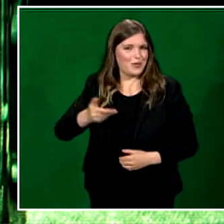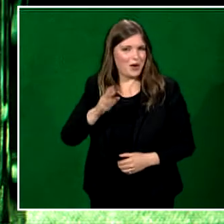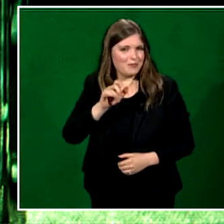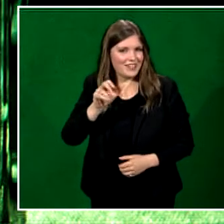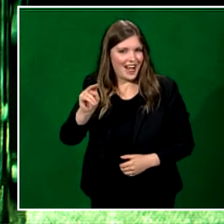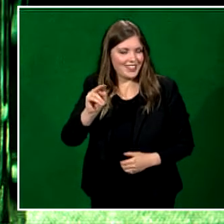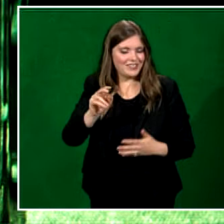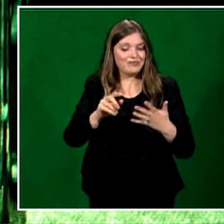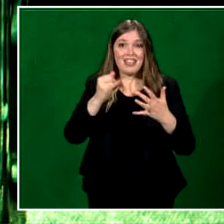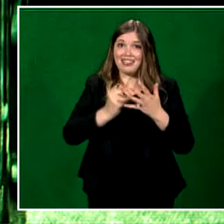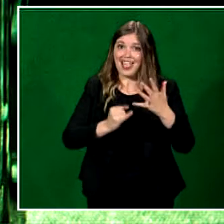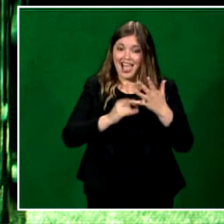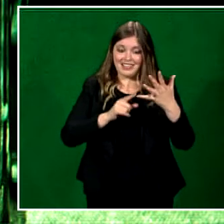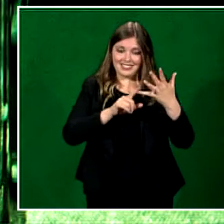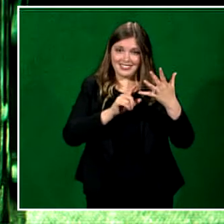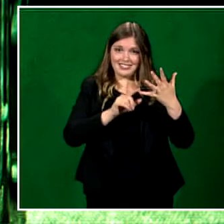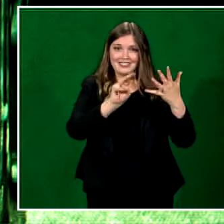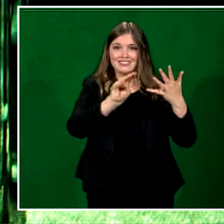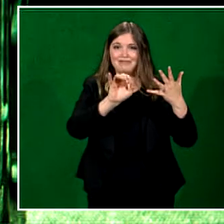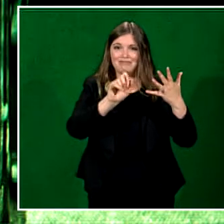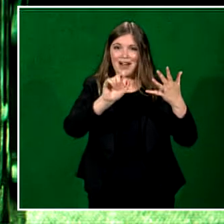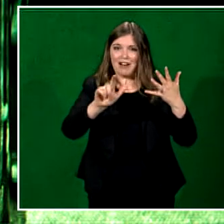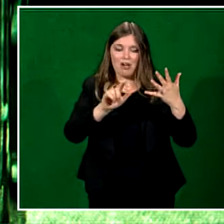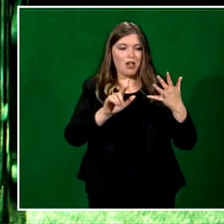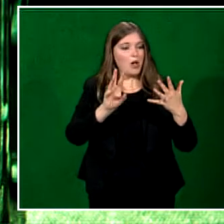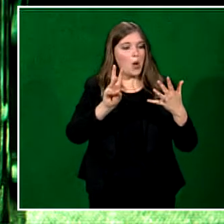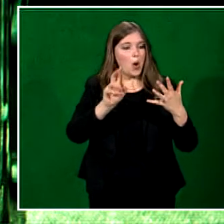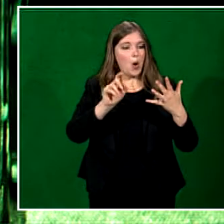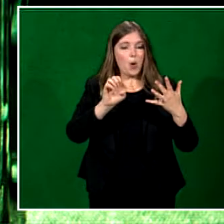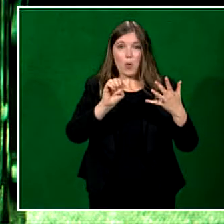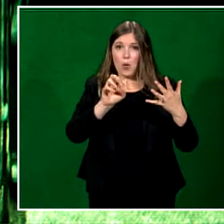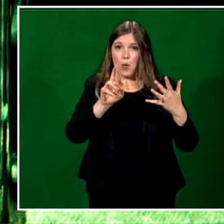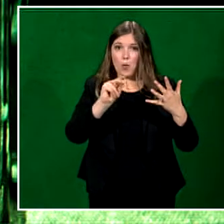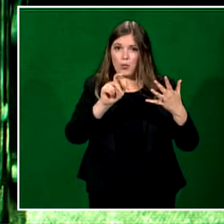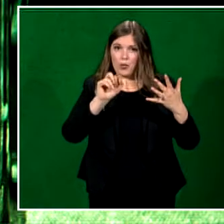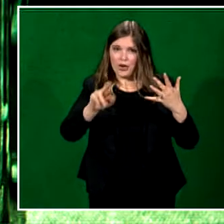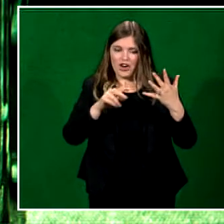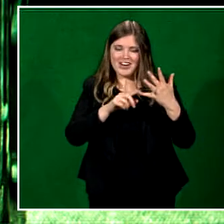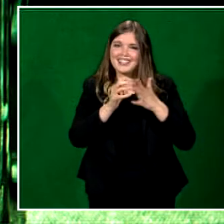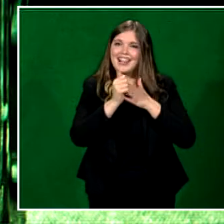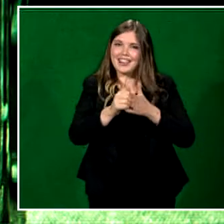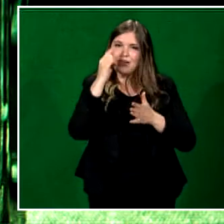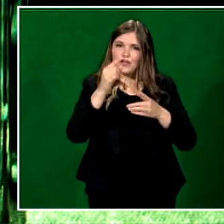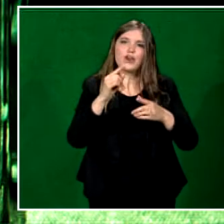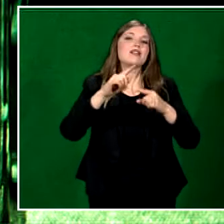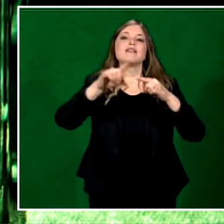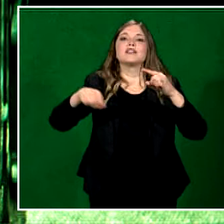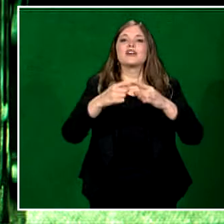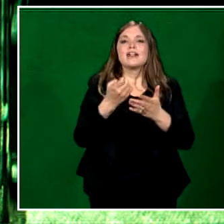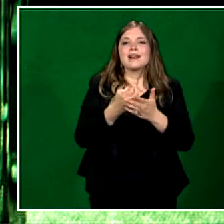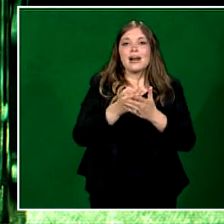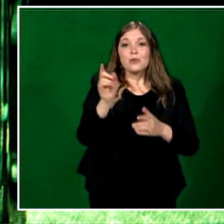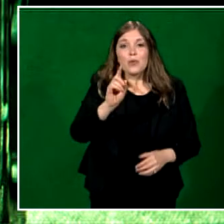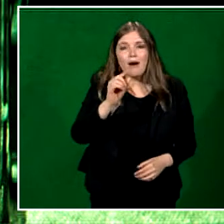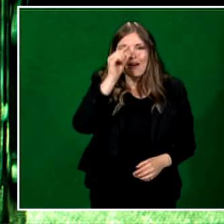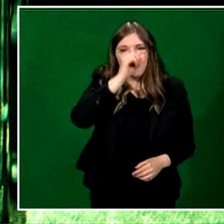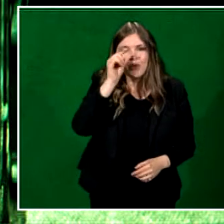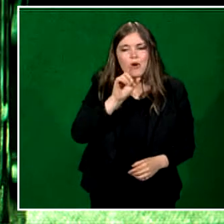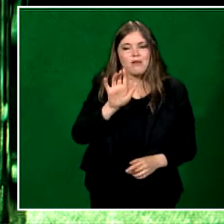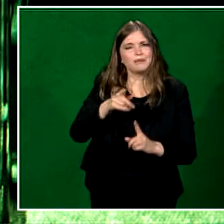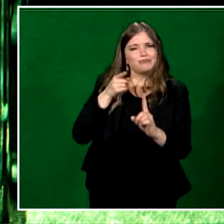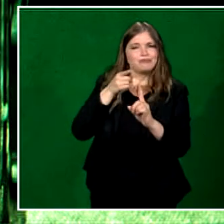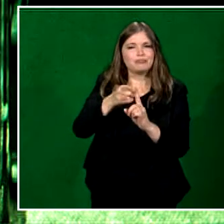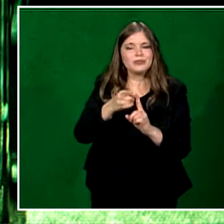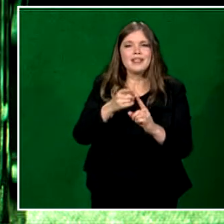group is Michael Warner. Michael is the lead for circular economy at Google, where his mission is to eliminate toxic chemicals